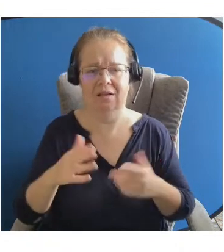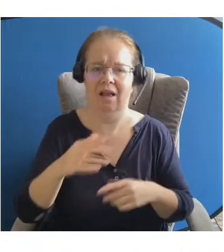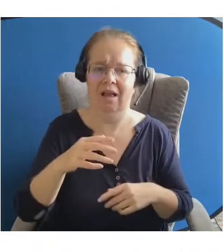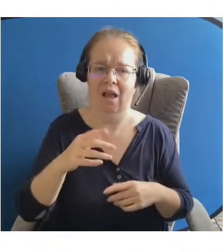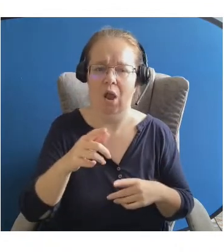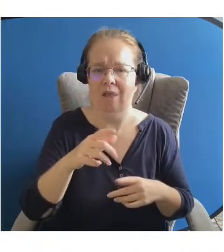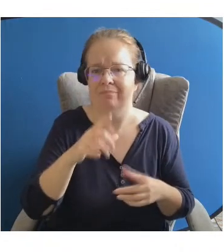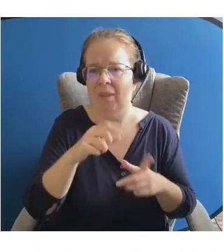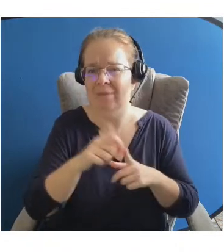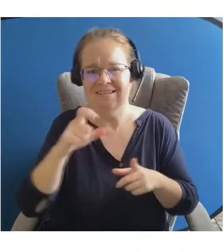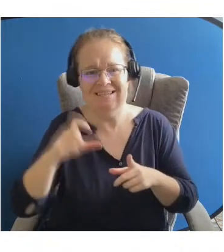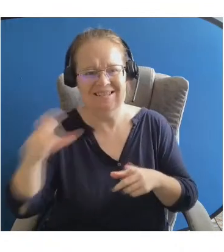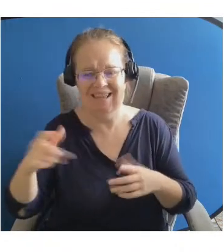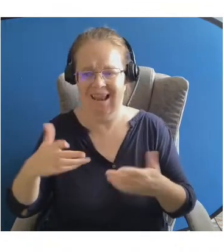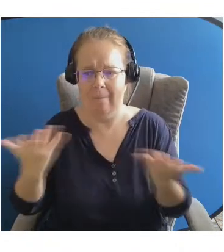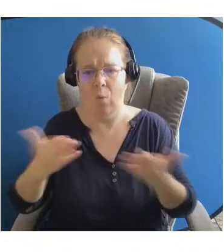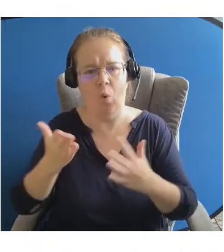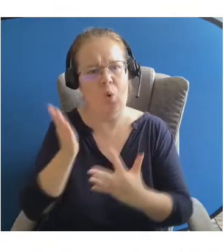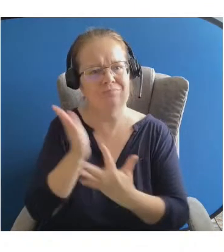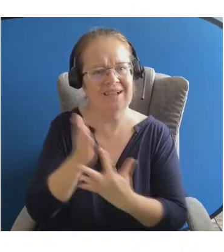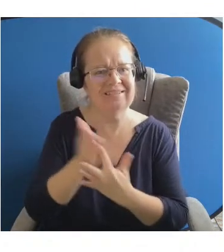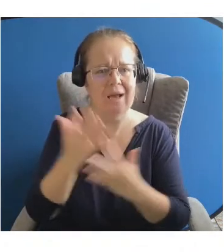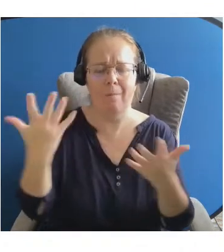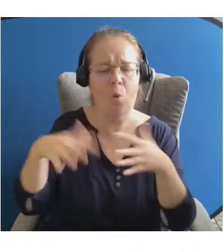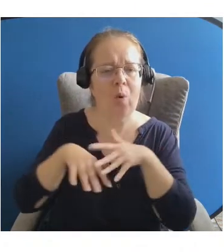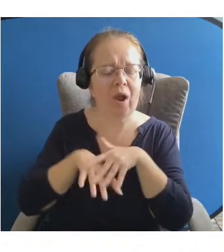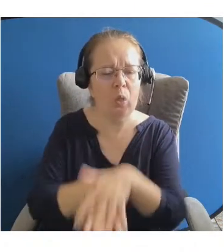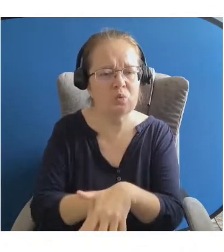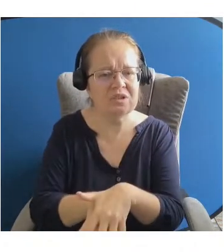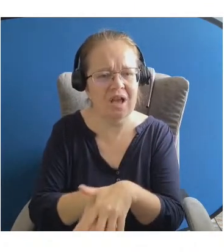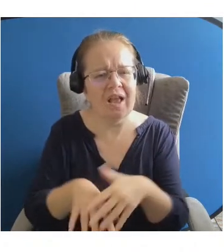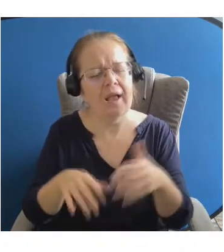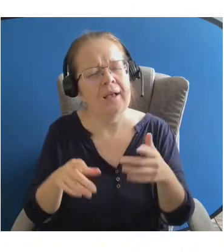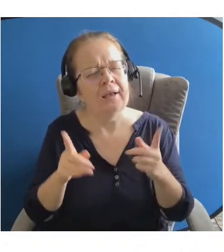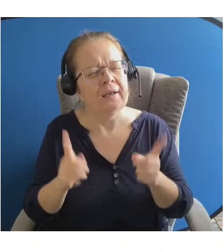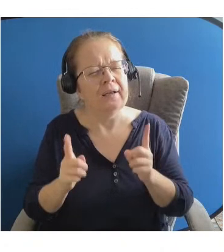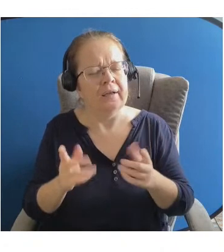and more inclusive. Which,